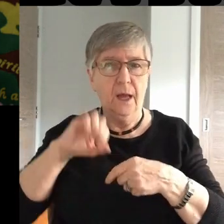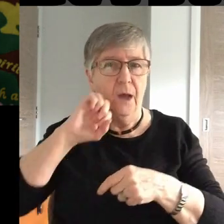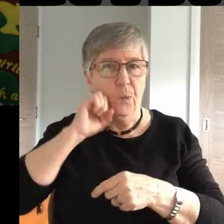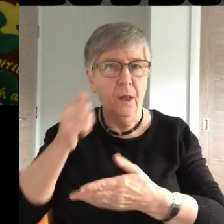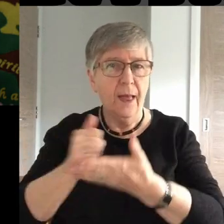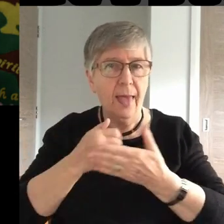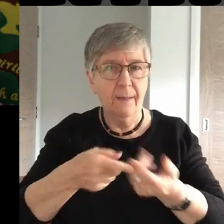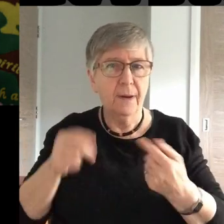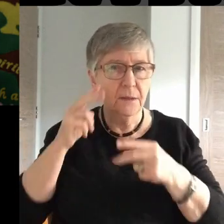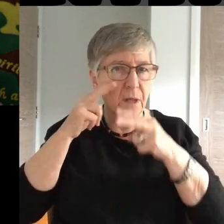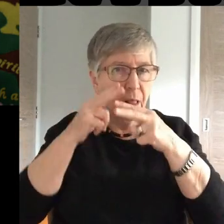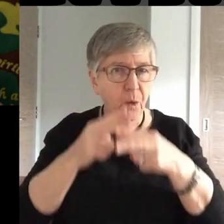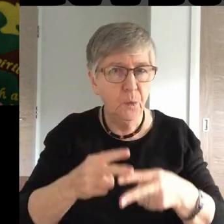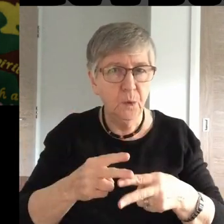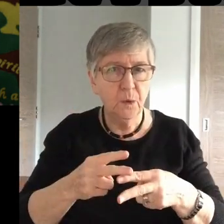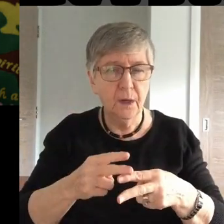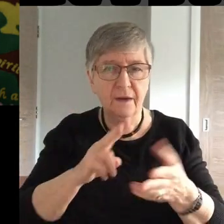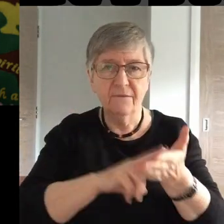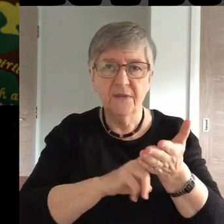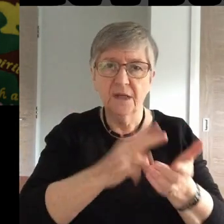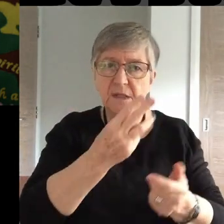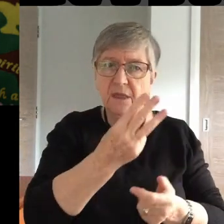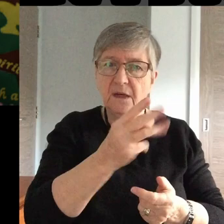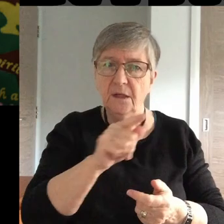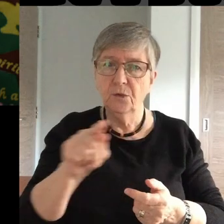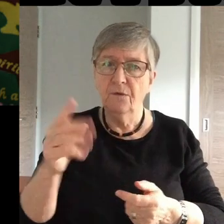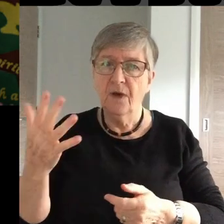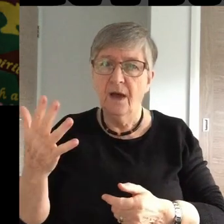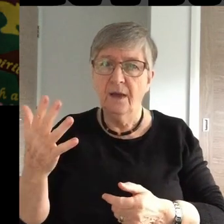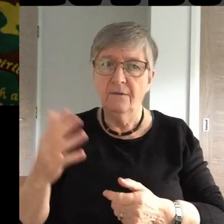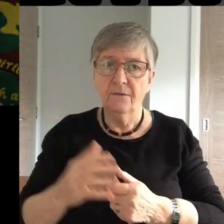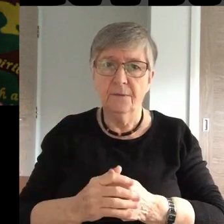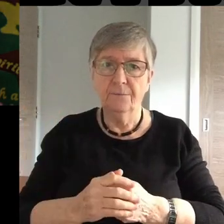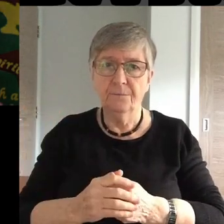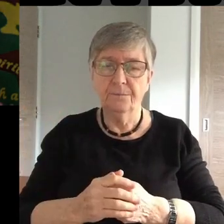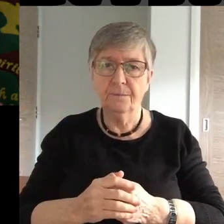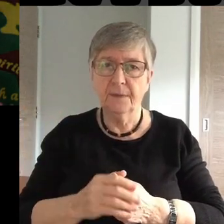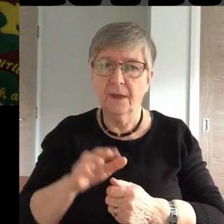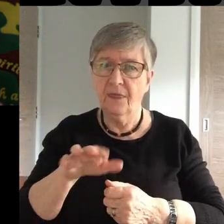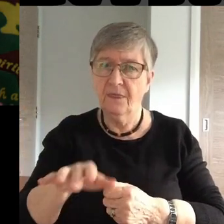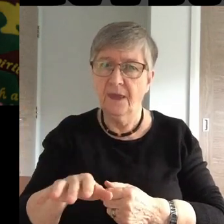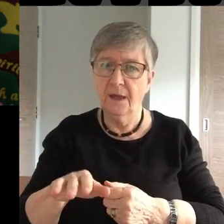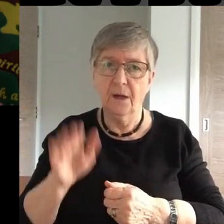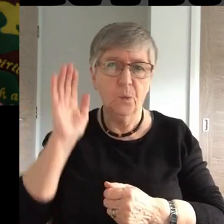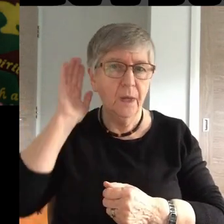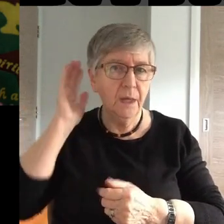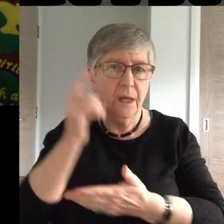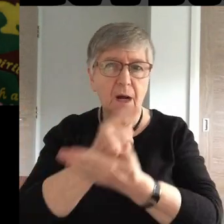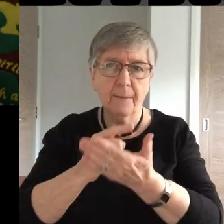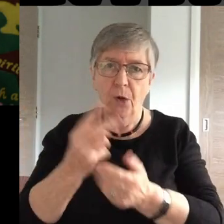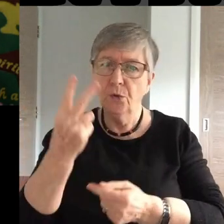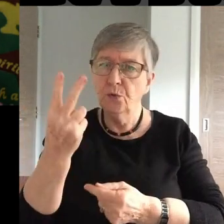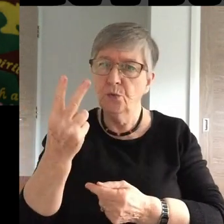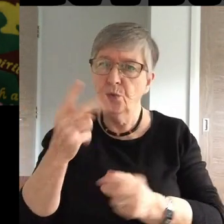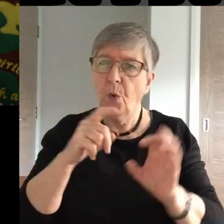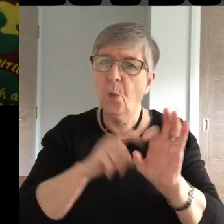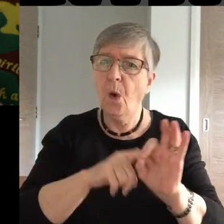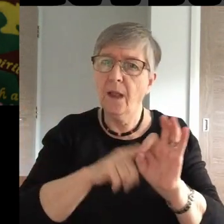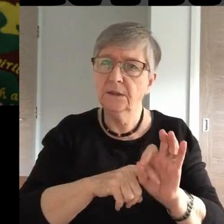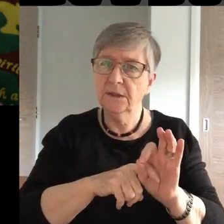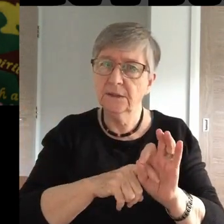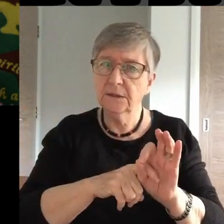attention to focus particularly on verses 3-5. And in verses 3-5, we hear about two